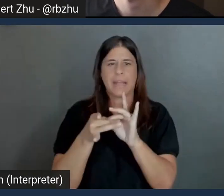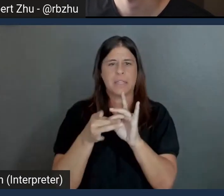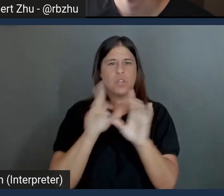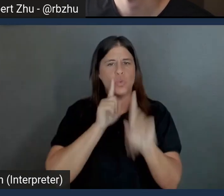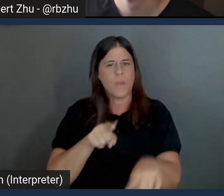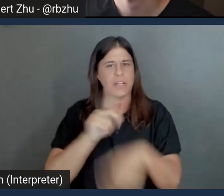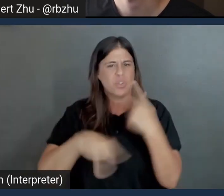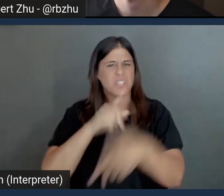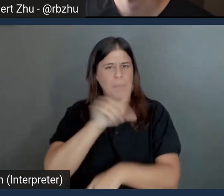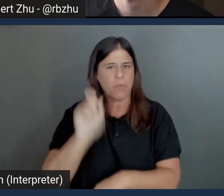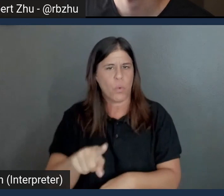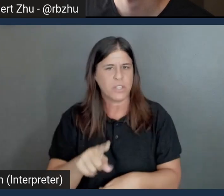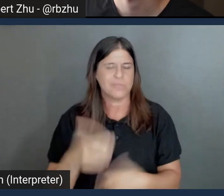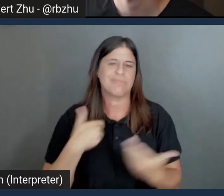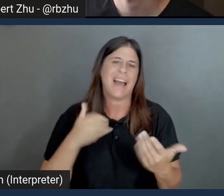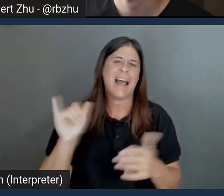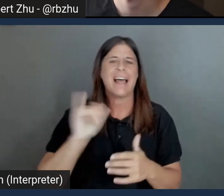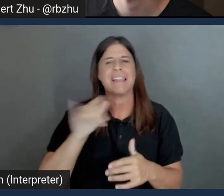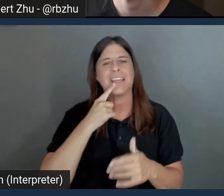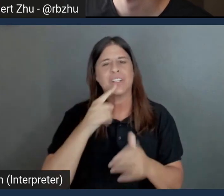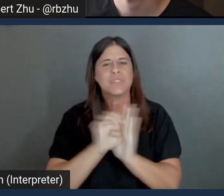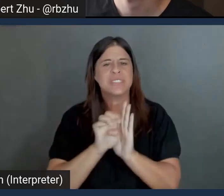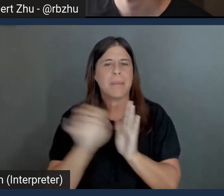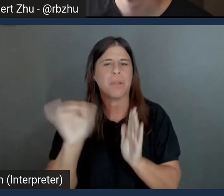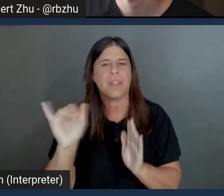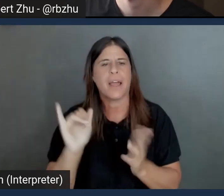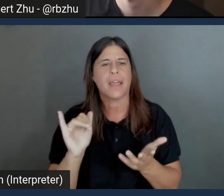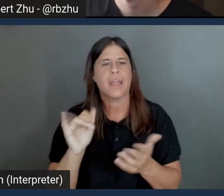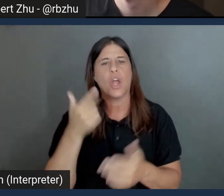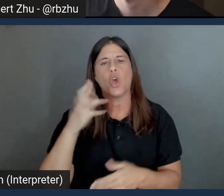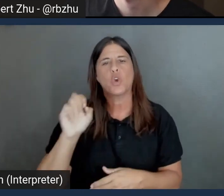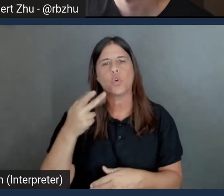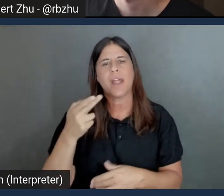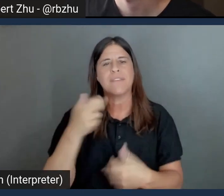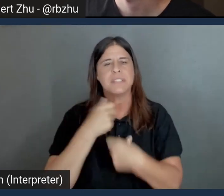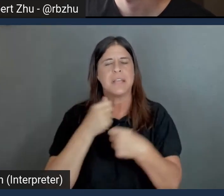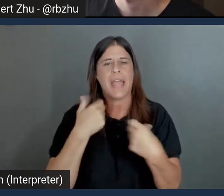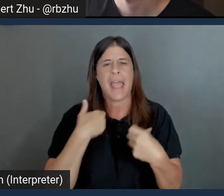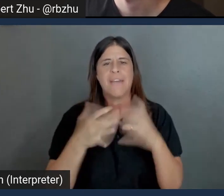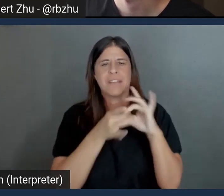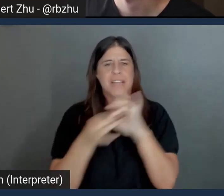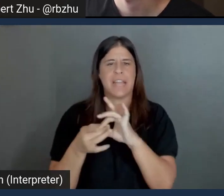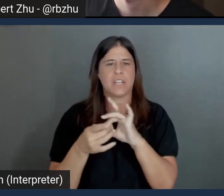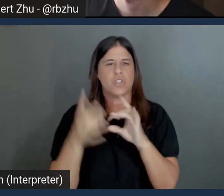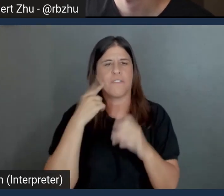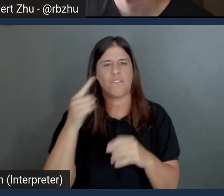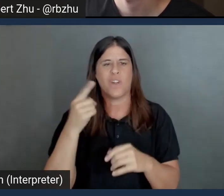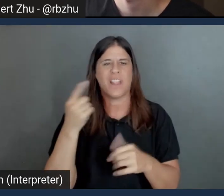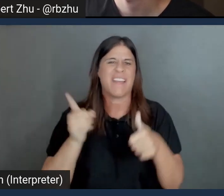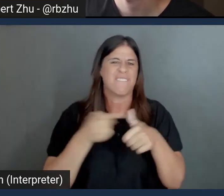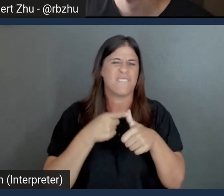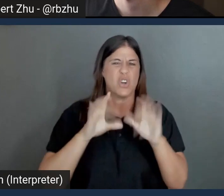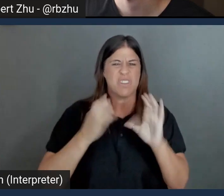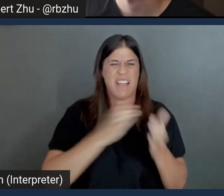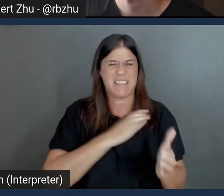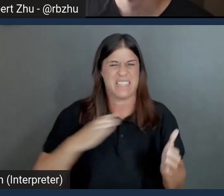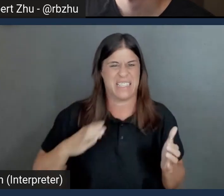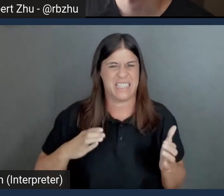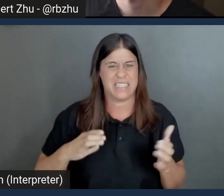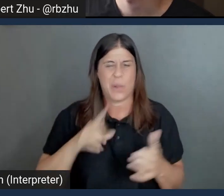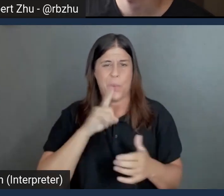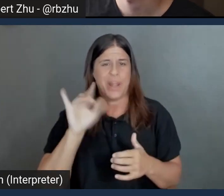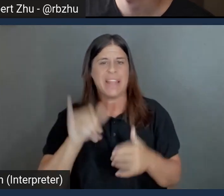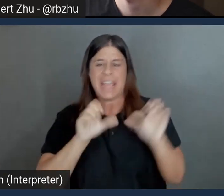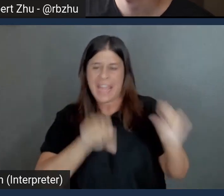of questions. So I always kind of like to talk about it as graphs make connections in data first-class citizens. So it really